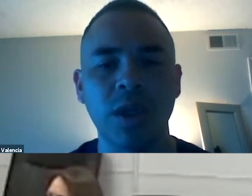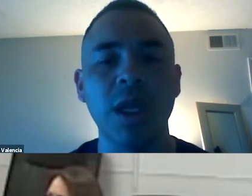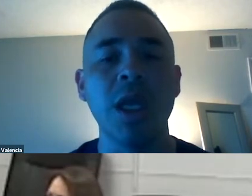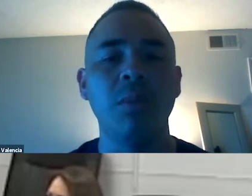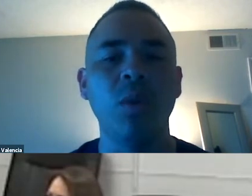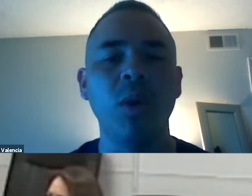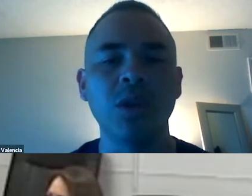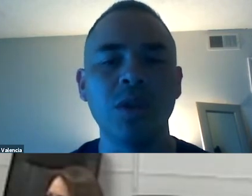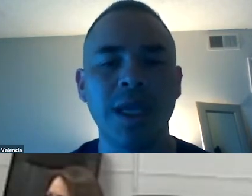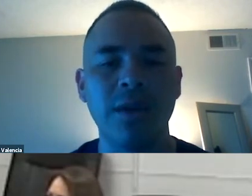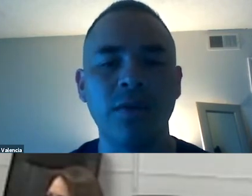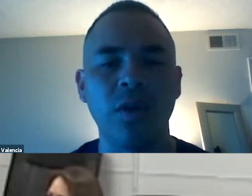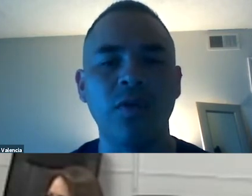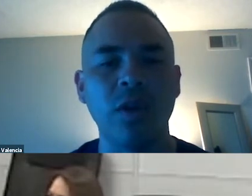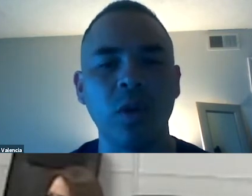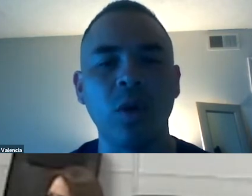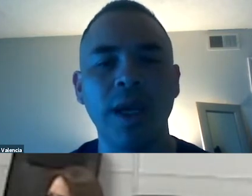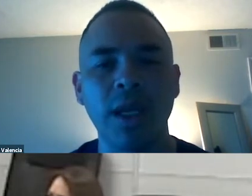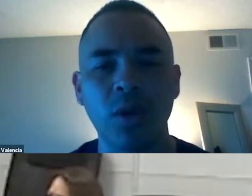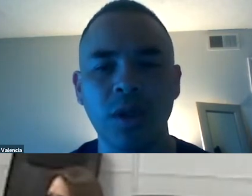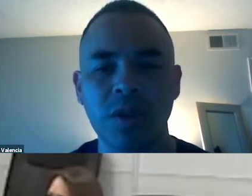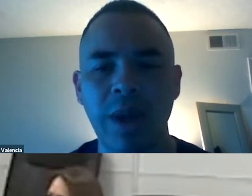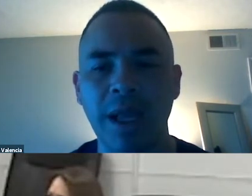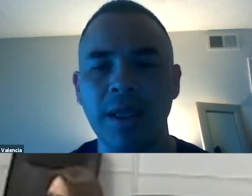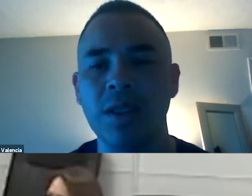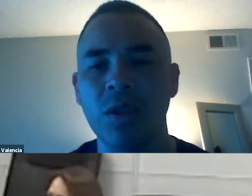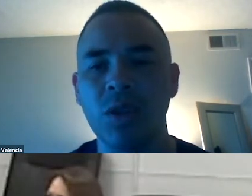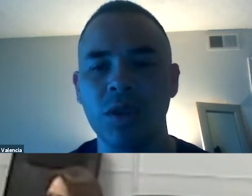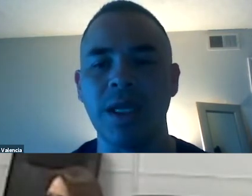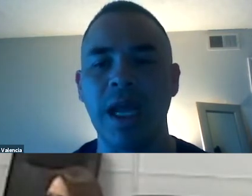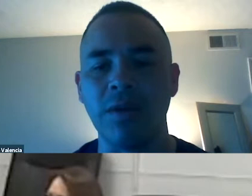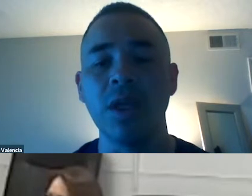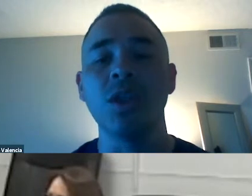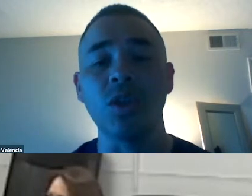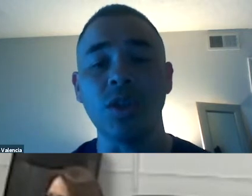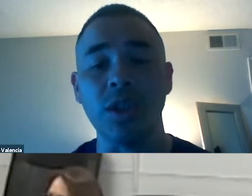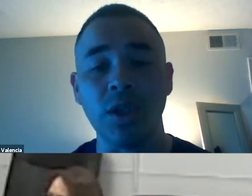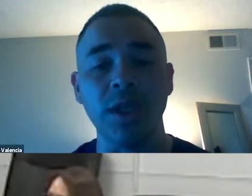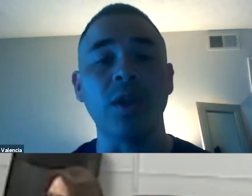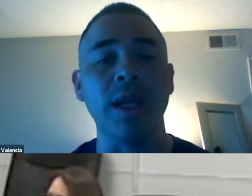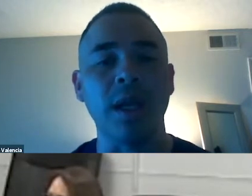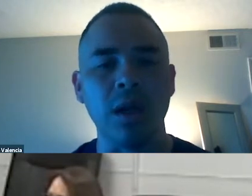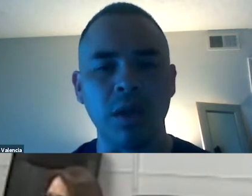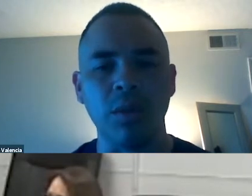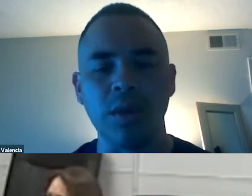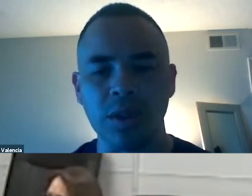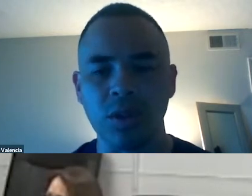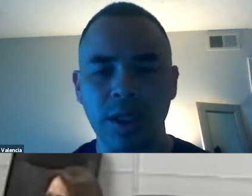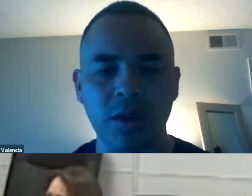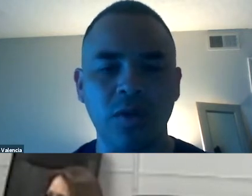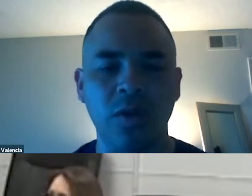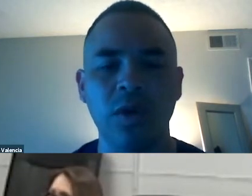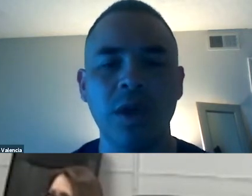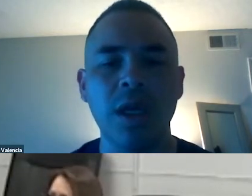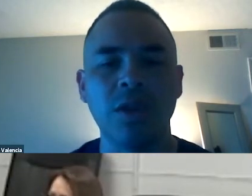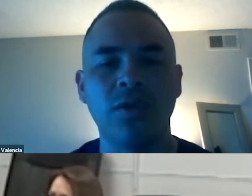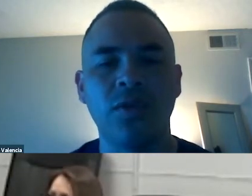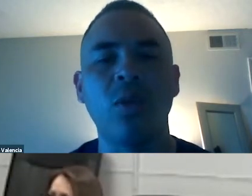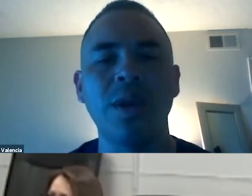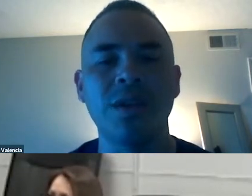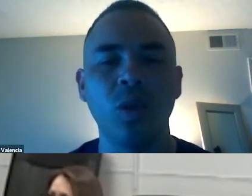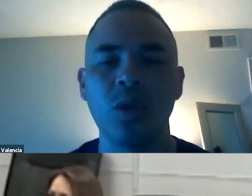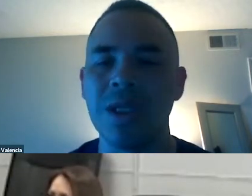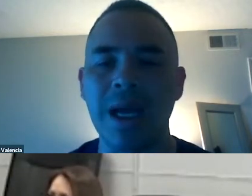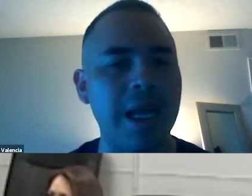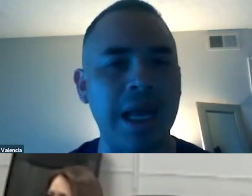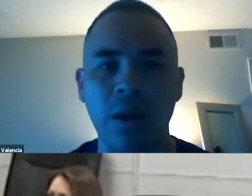School District, but we also scan for federal credit unions, bank institutions that have Social Security, credit card numbers, so on and so forth. So for